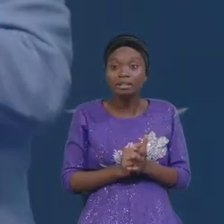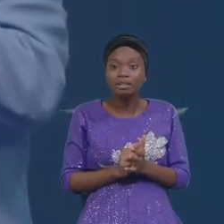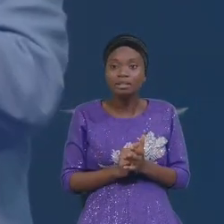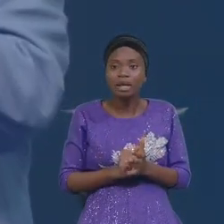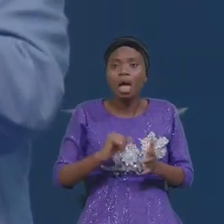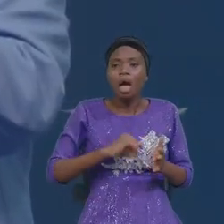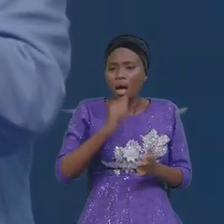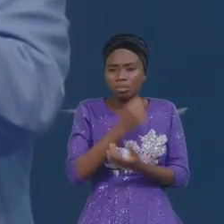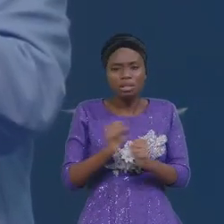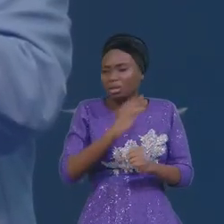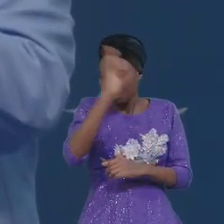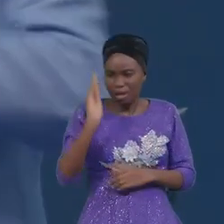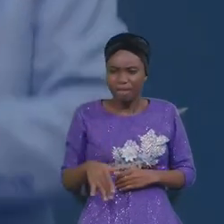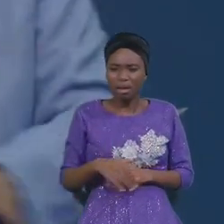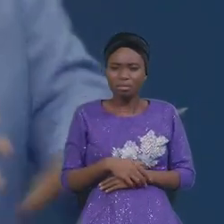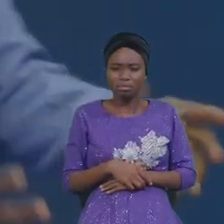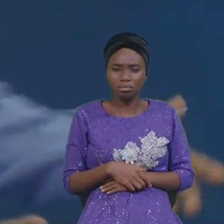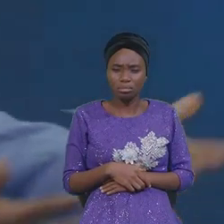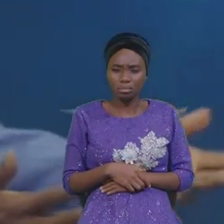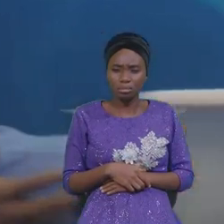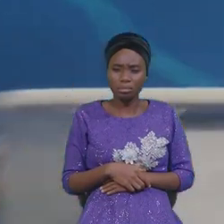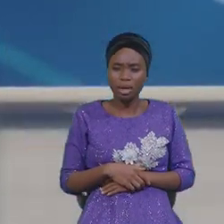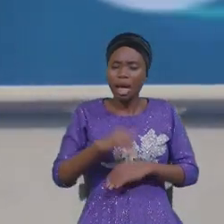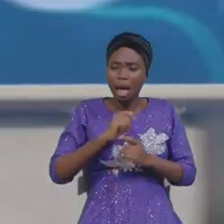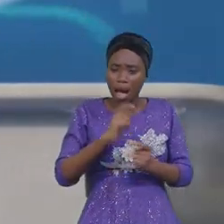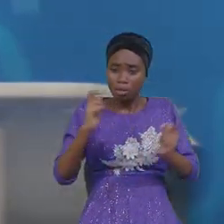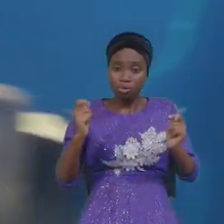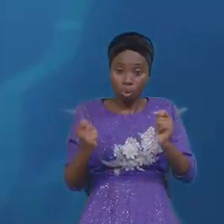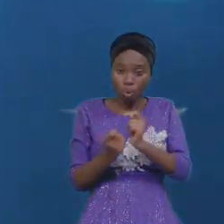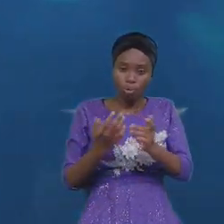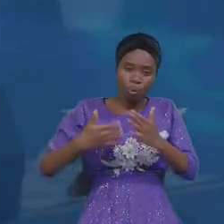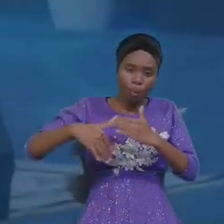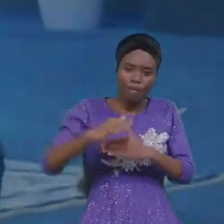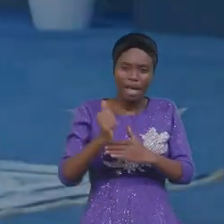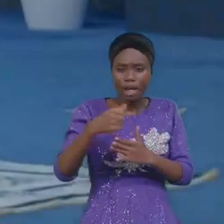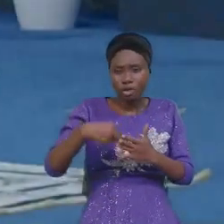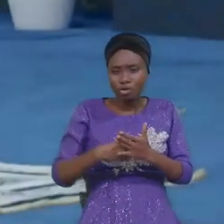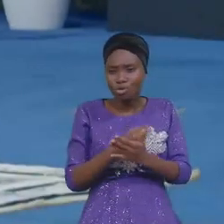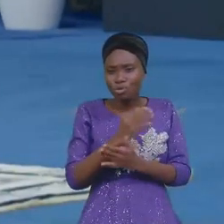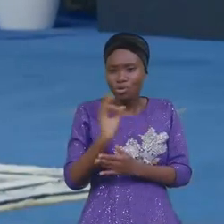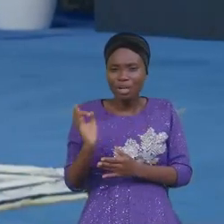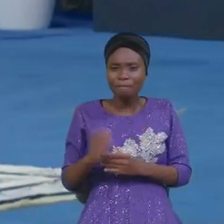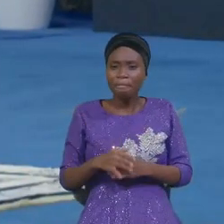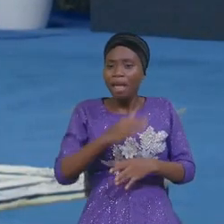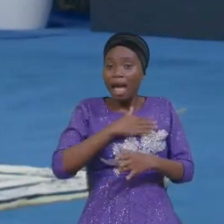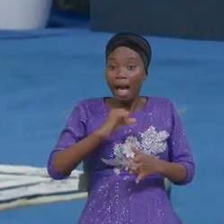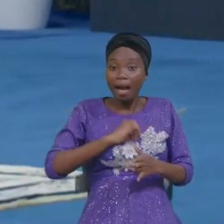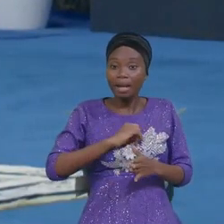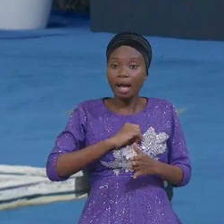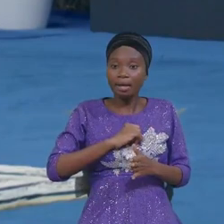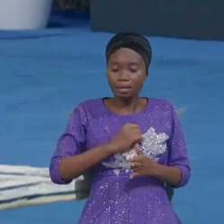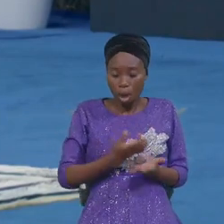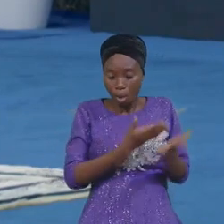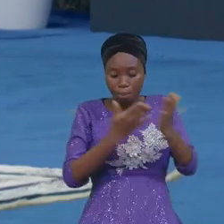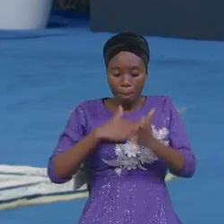saved. Never. I turned over a new leaf. And I brushed myself